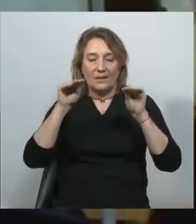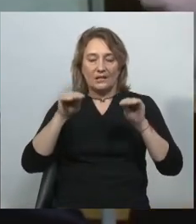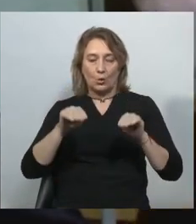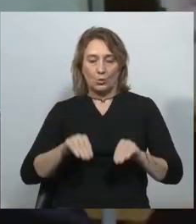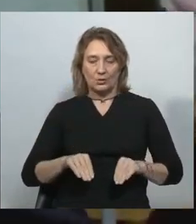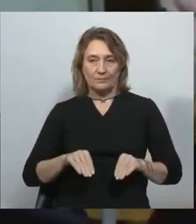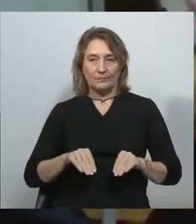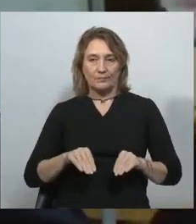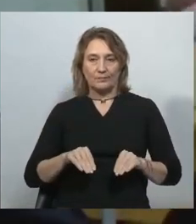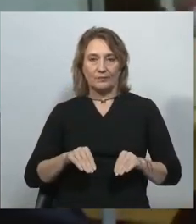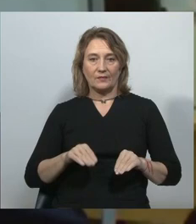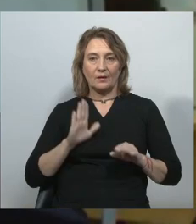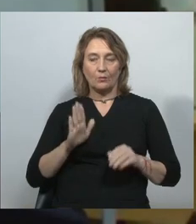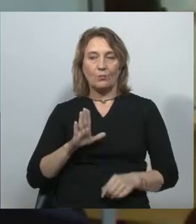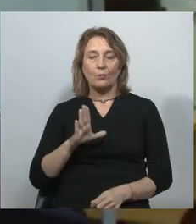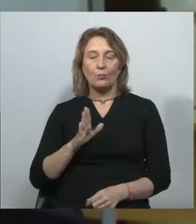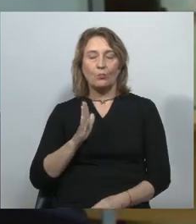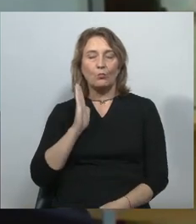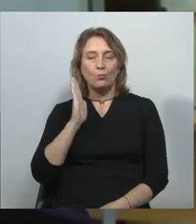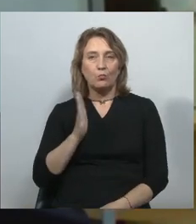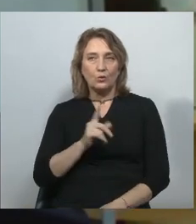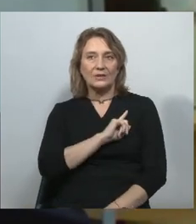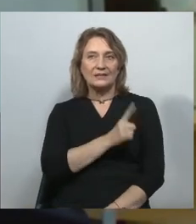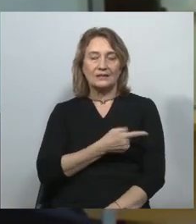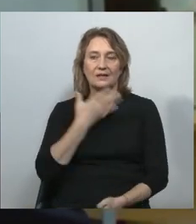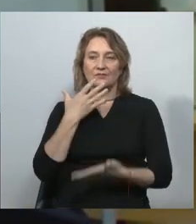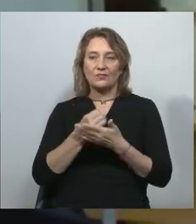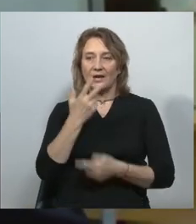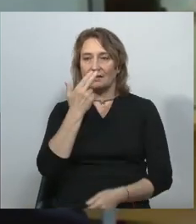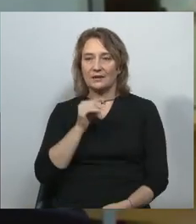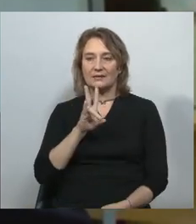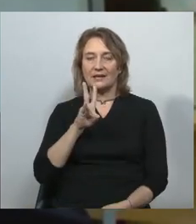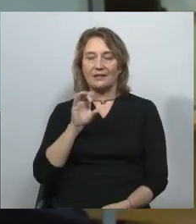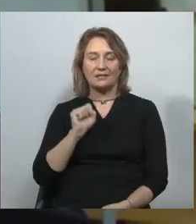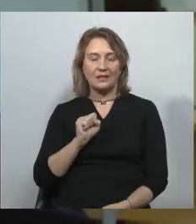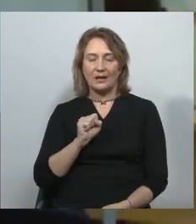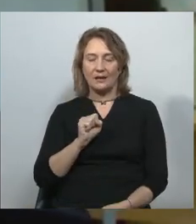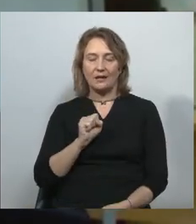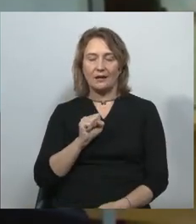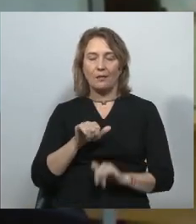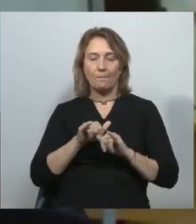you know, to follow this pace of the way this information is produced.